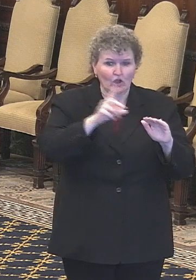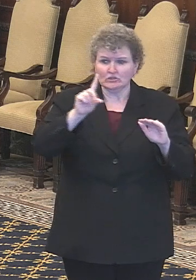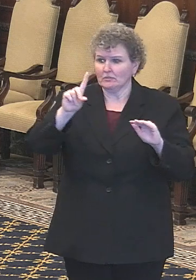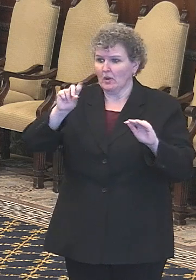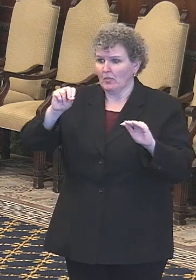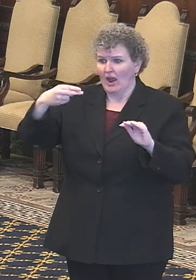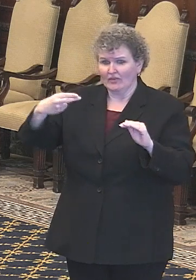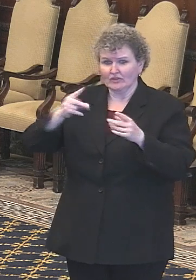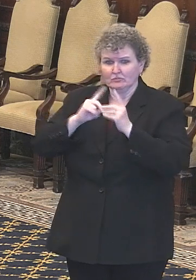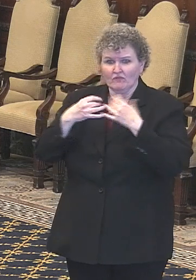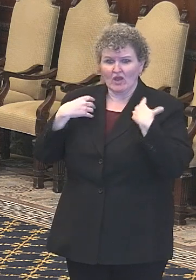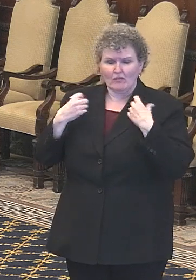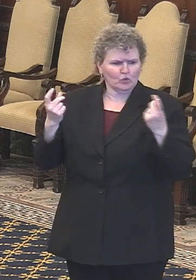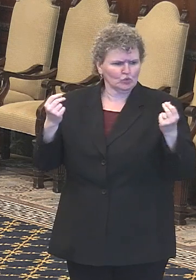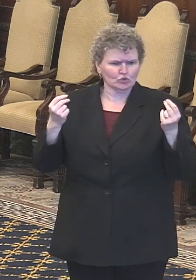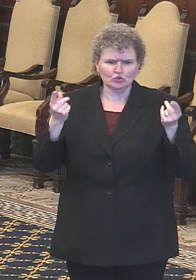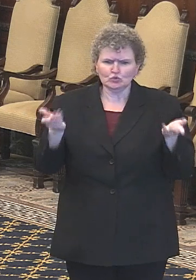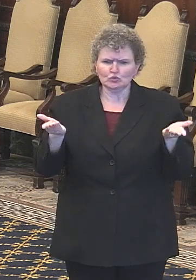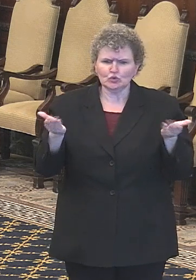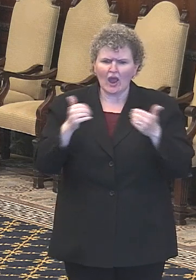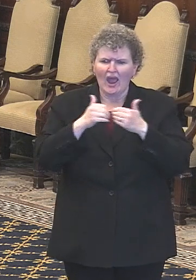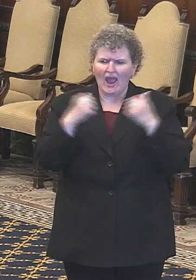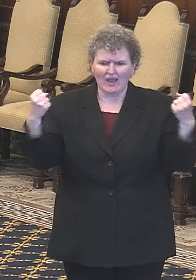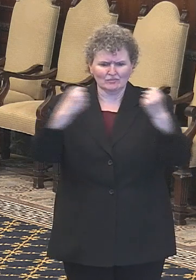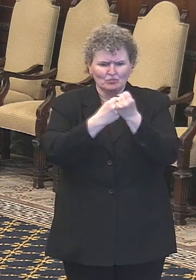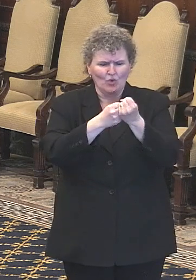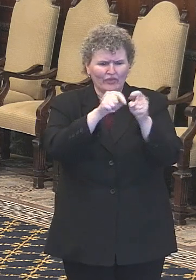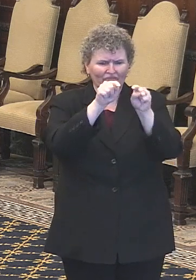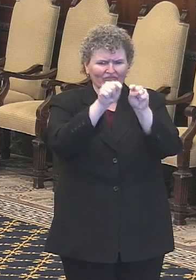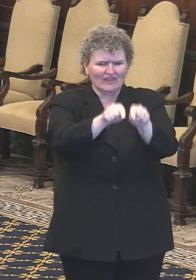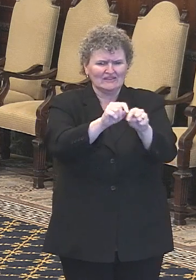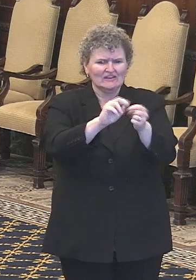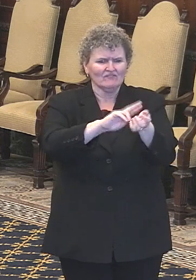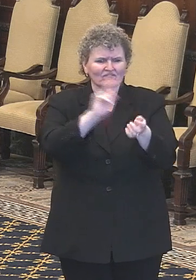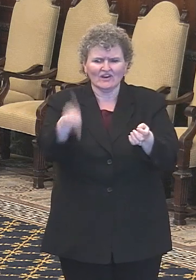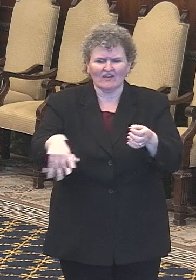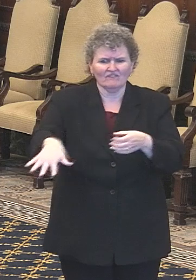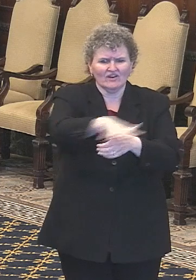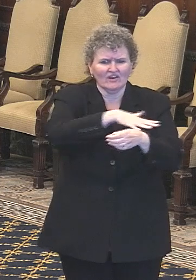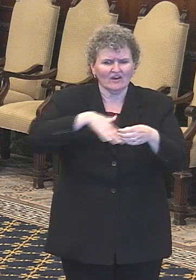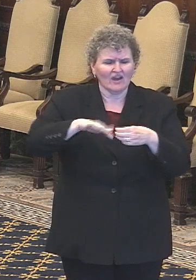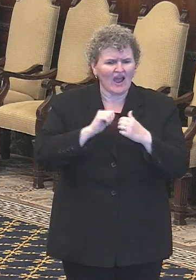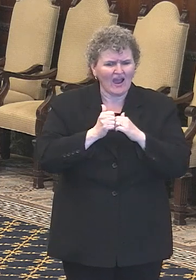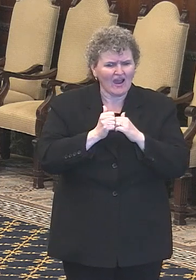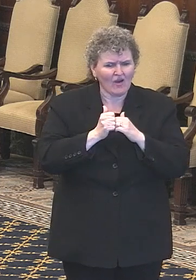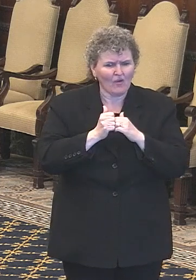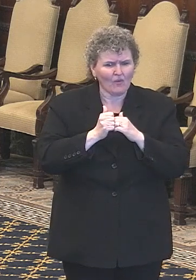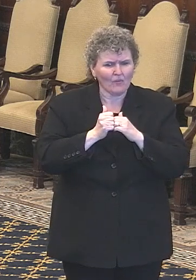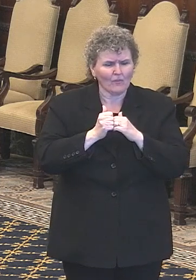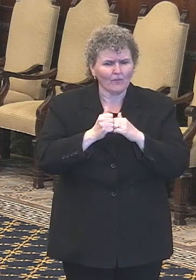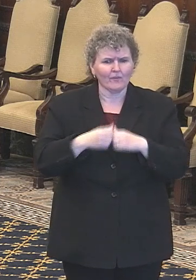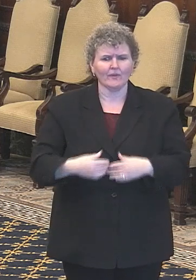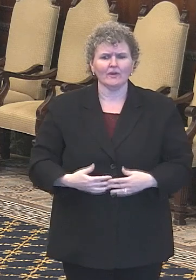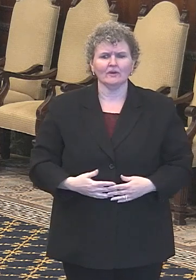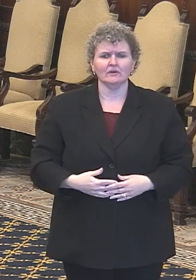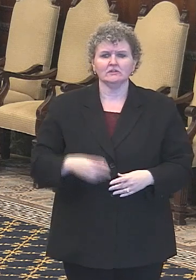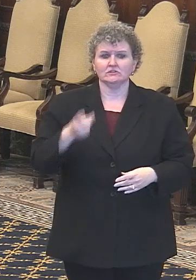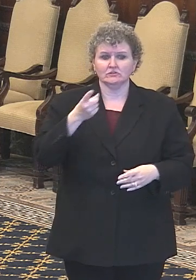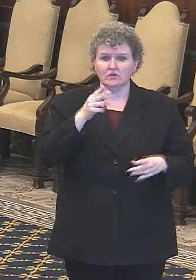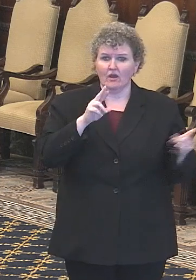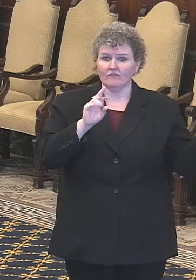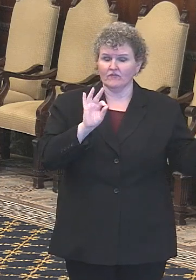taking that guidance and applying it to us, or is it still kind of like you can wear a mask if